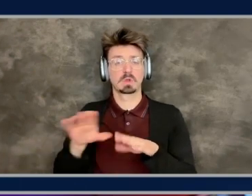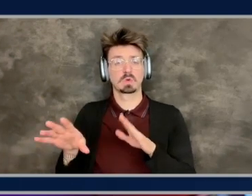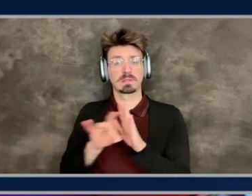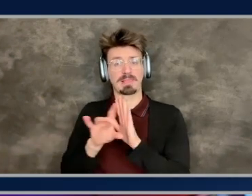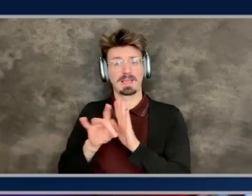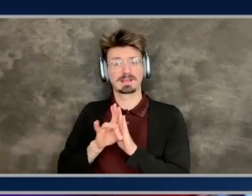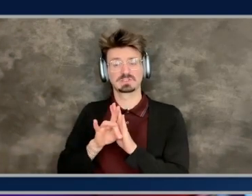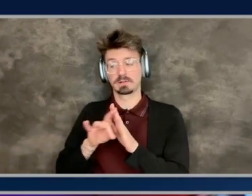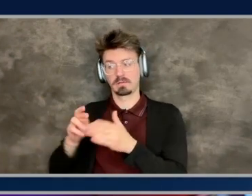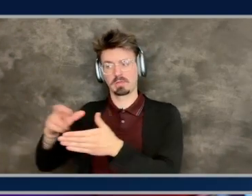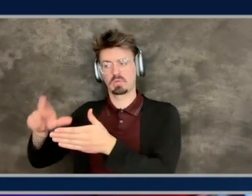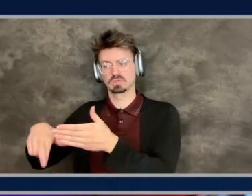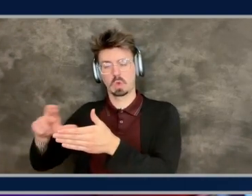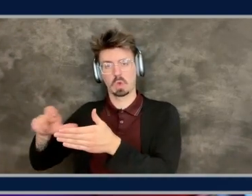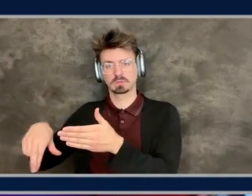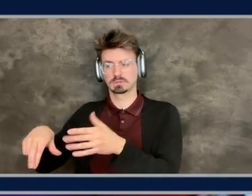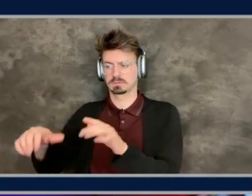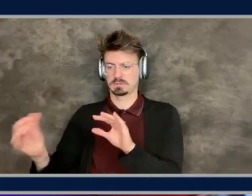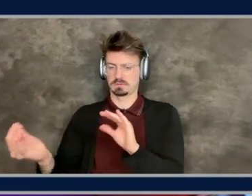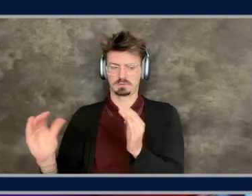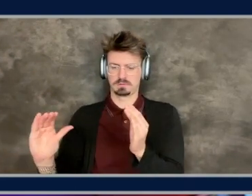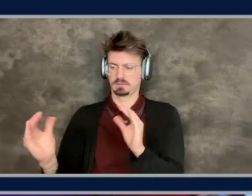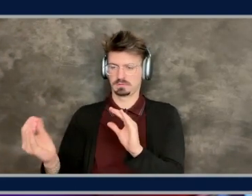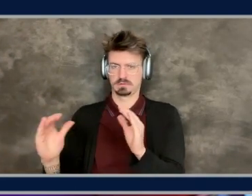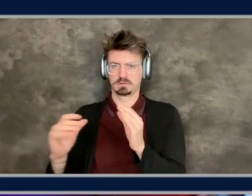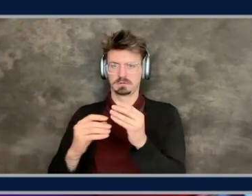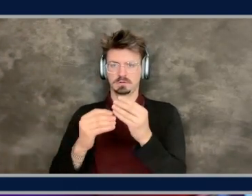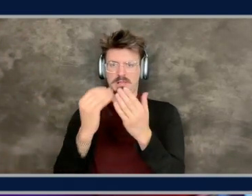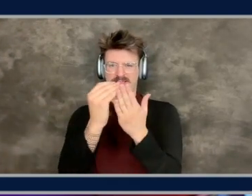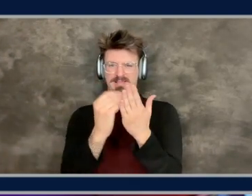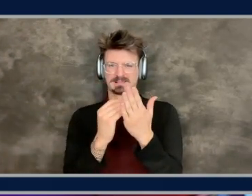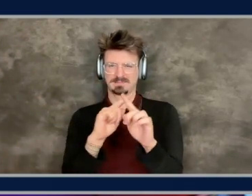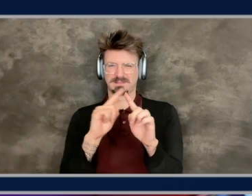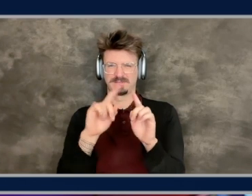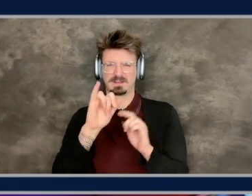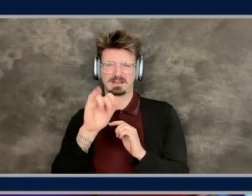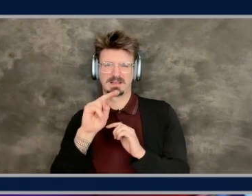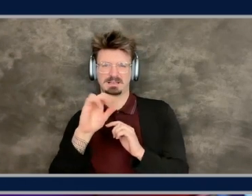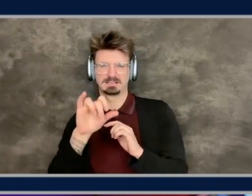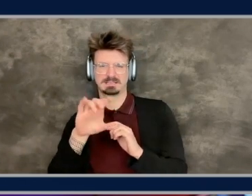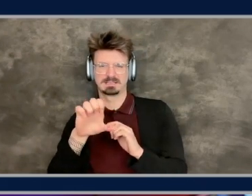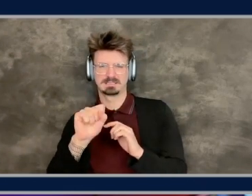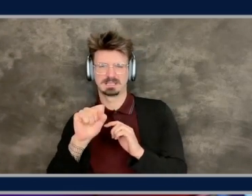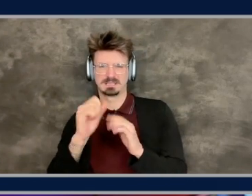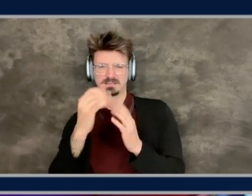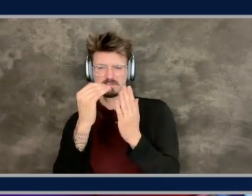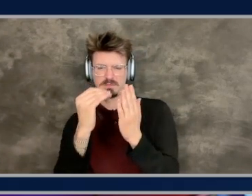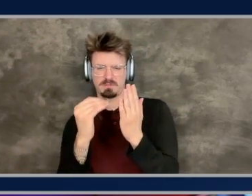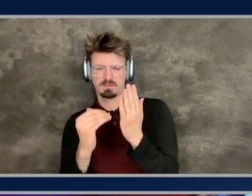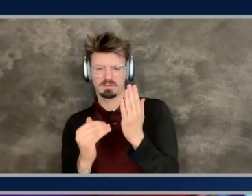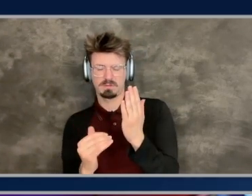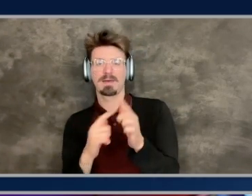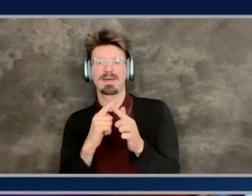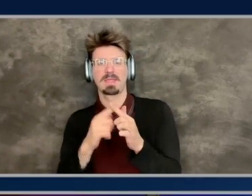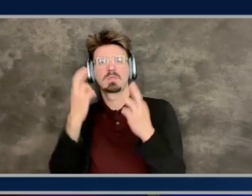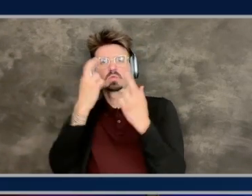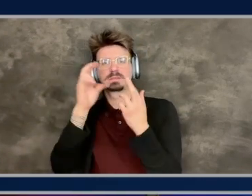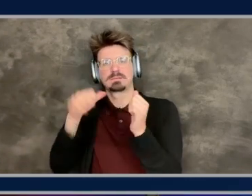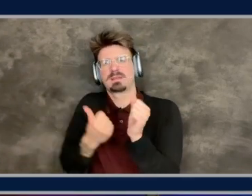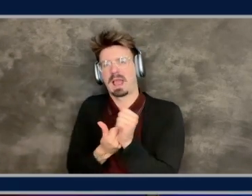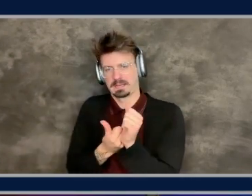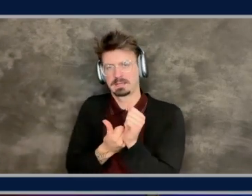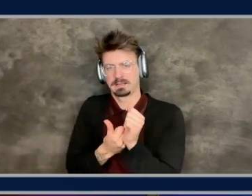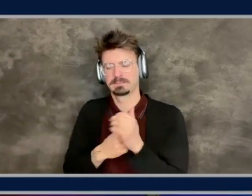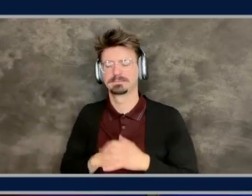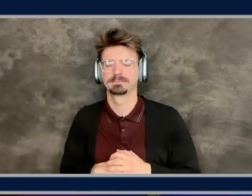similar kind of list of kind of instances, and then the rationale behind those as well. And I want to mention one